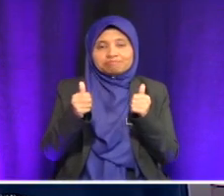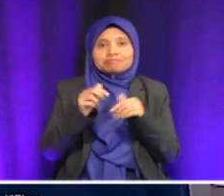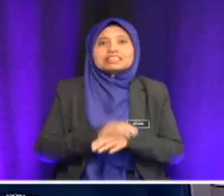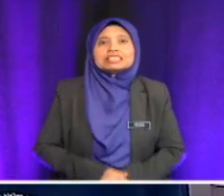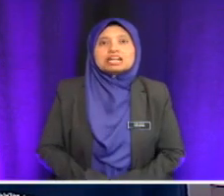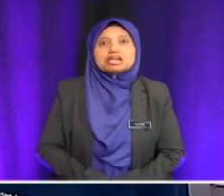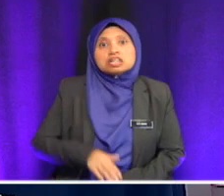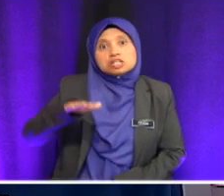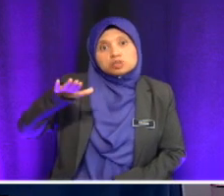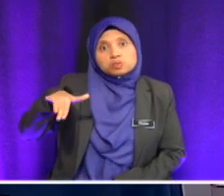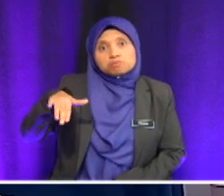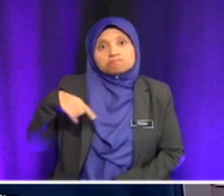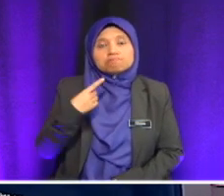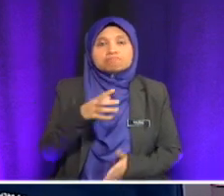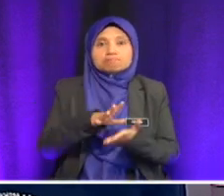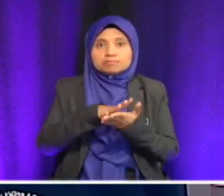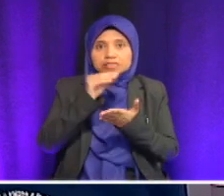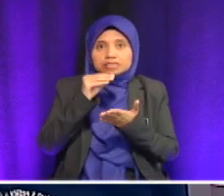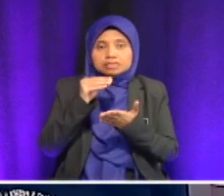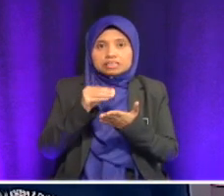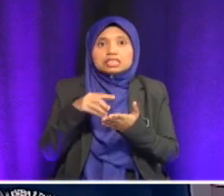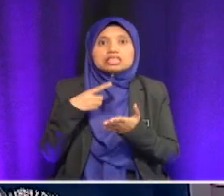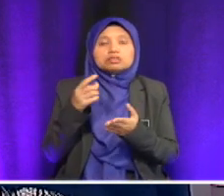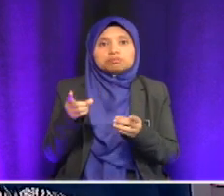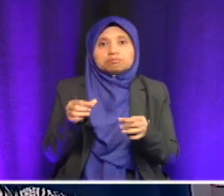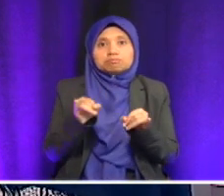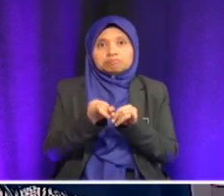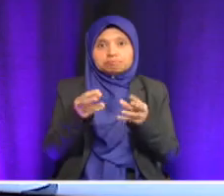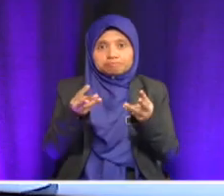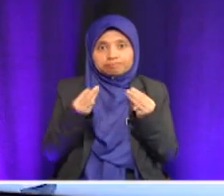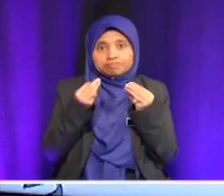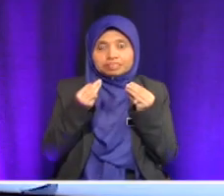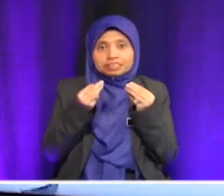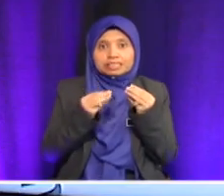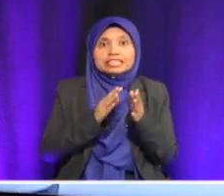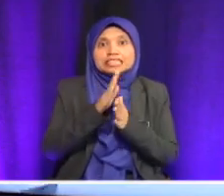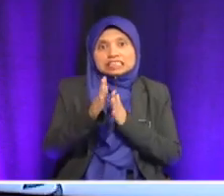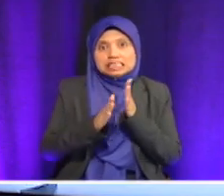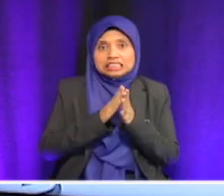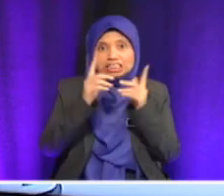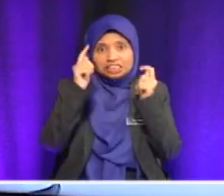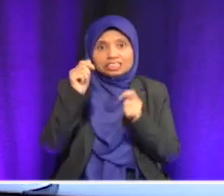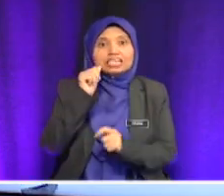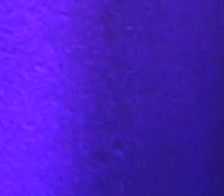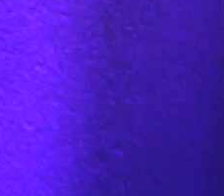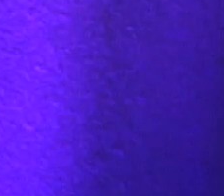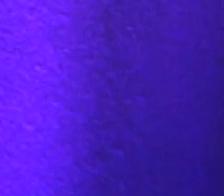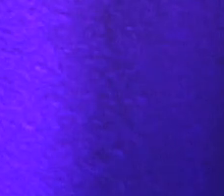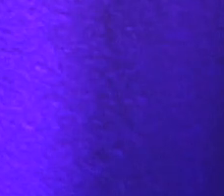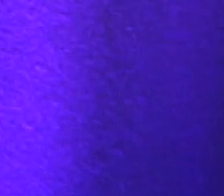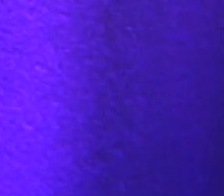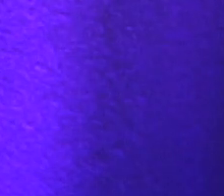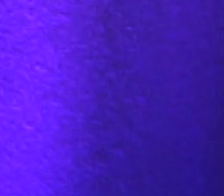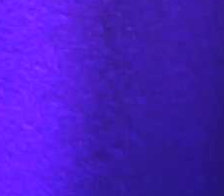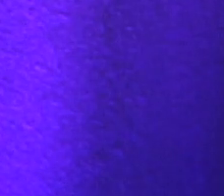now before we proceed with today's lesson, I also want to welcome Teacher Azliana as our sign language